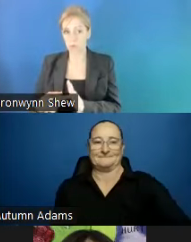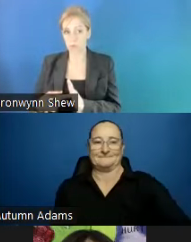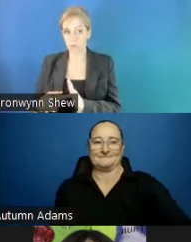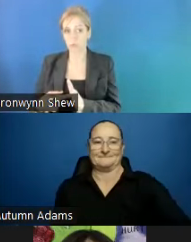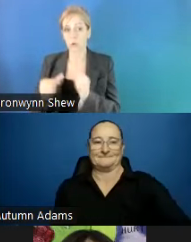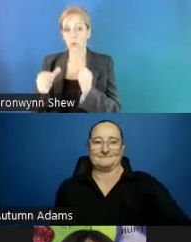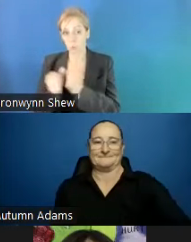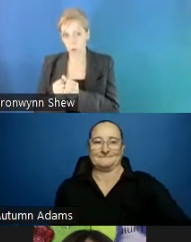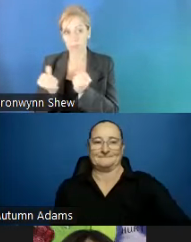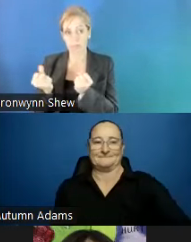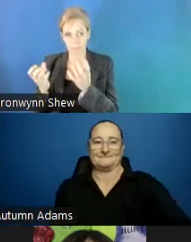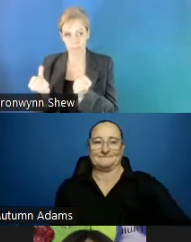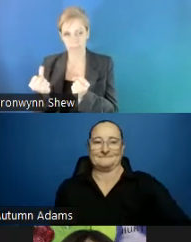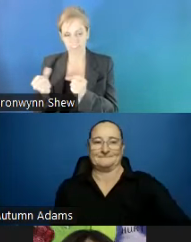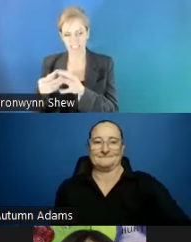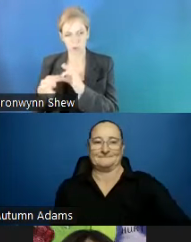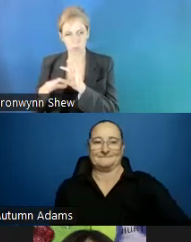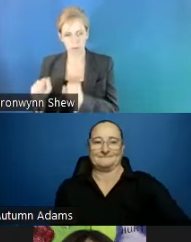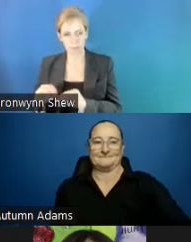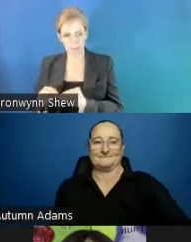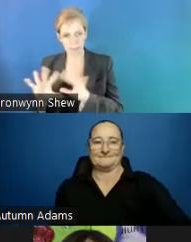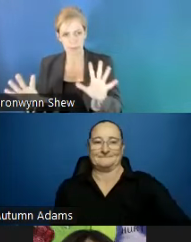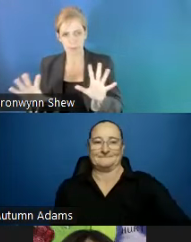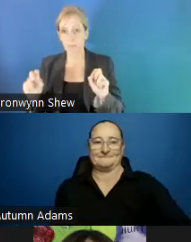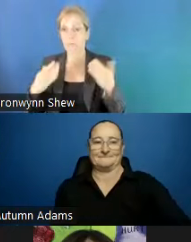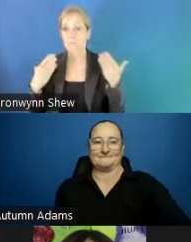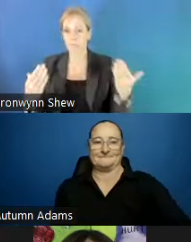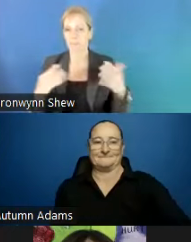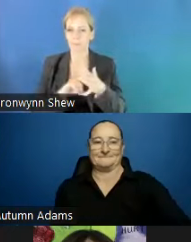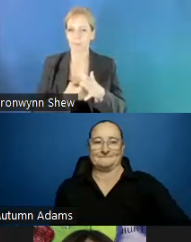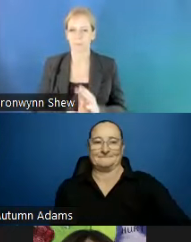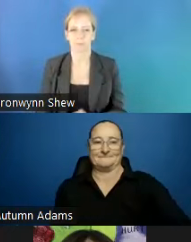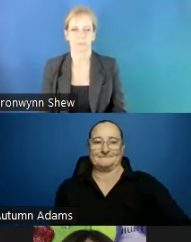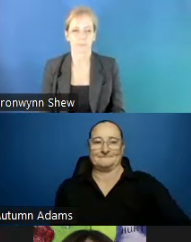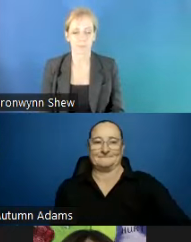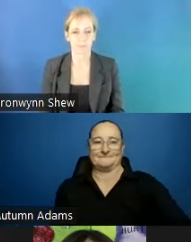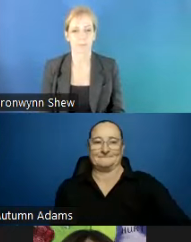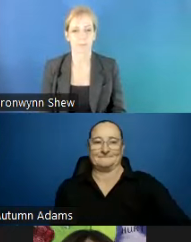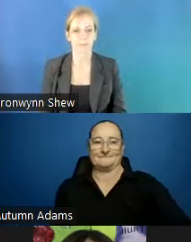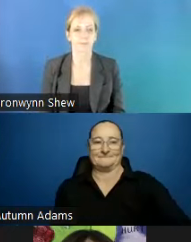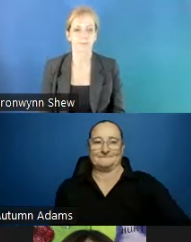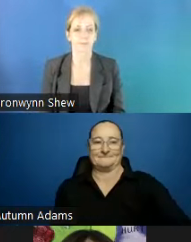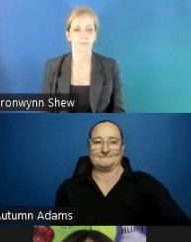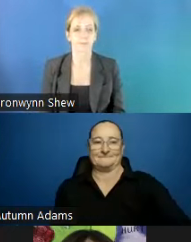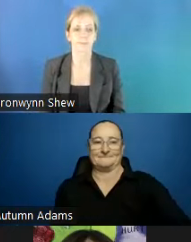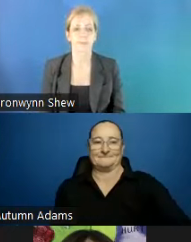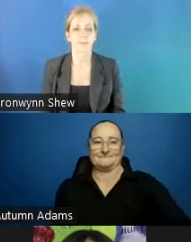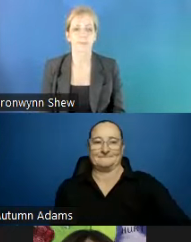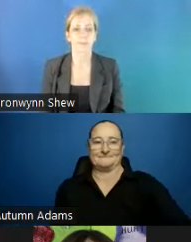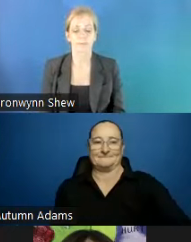All right. Here we go.